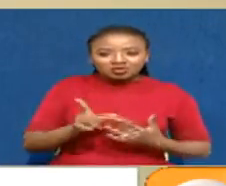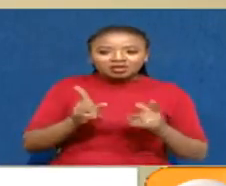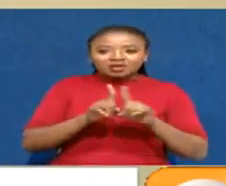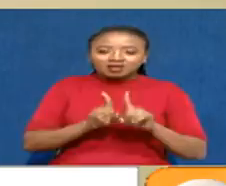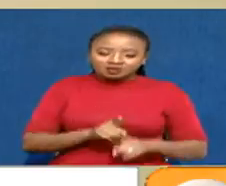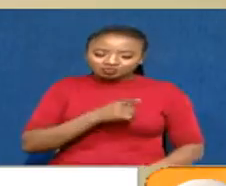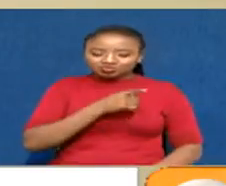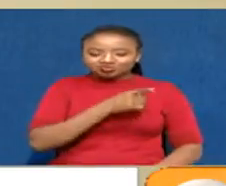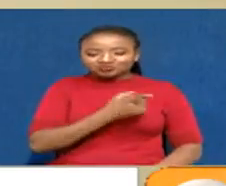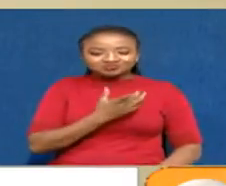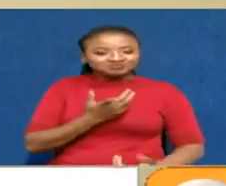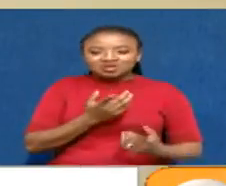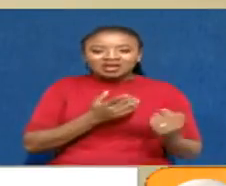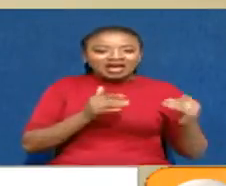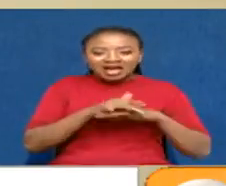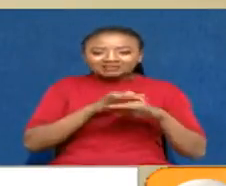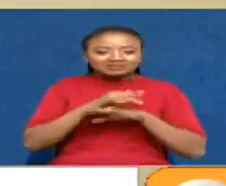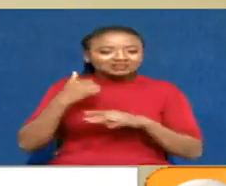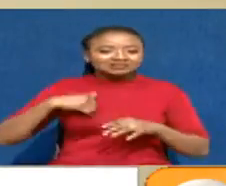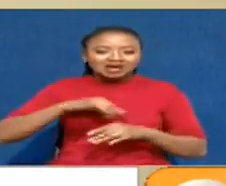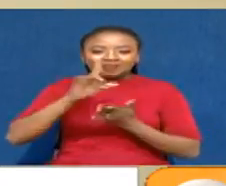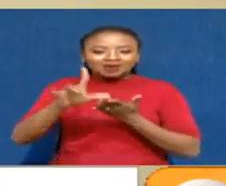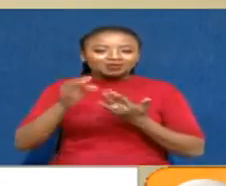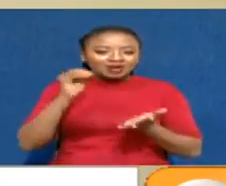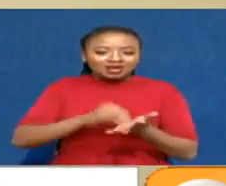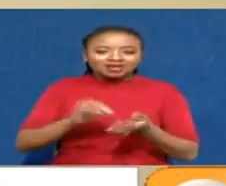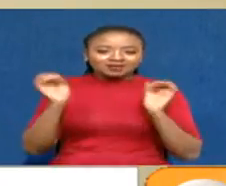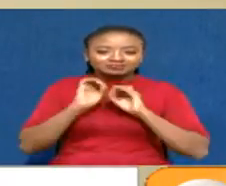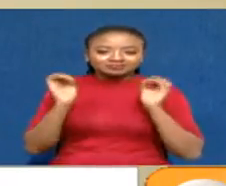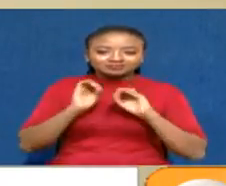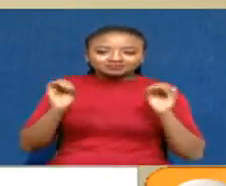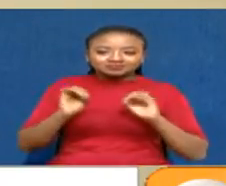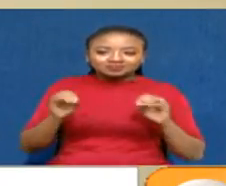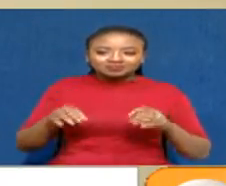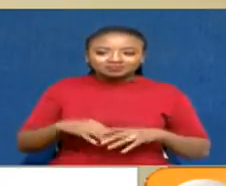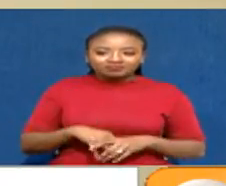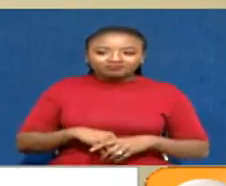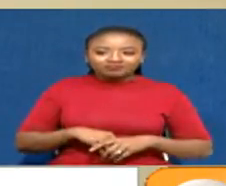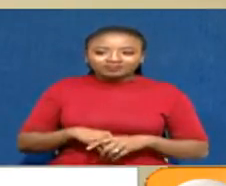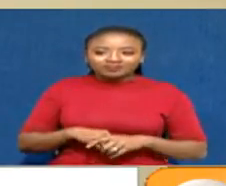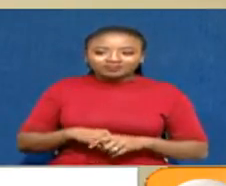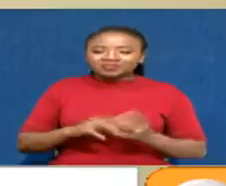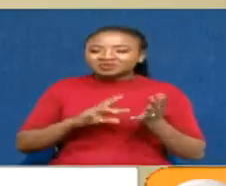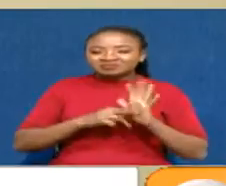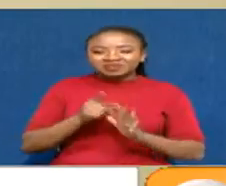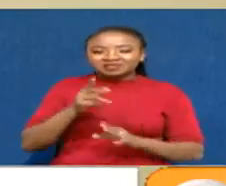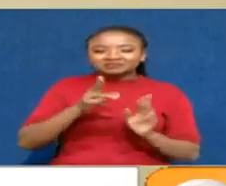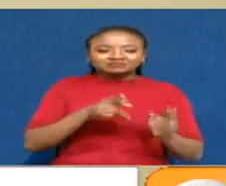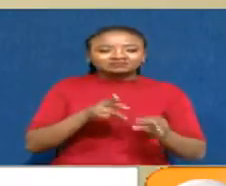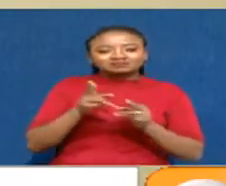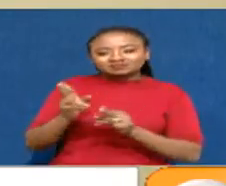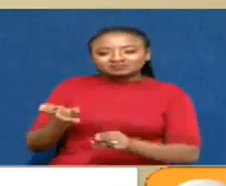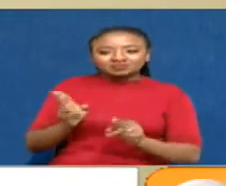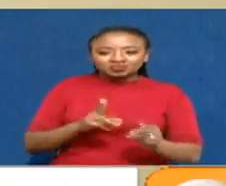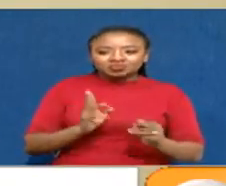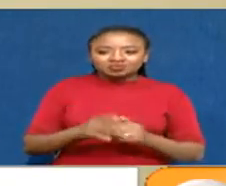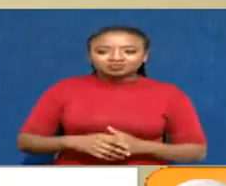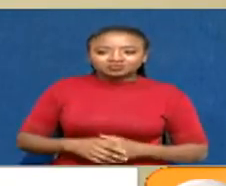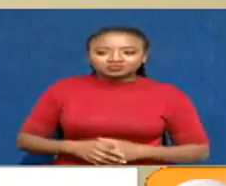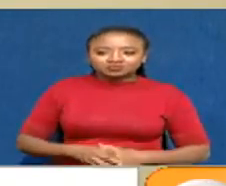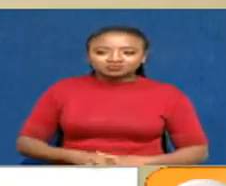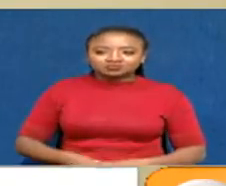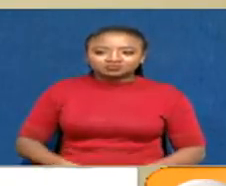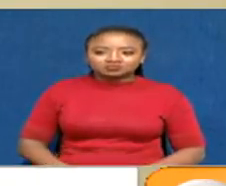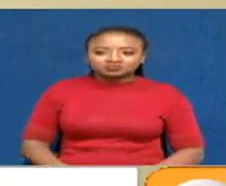off the relationship. So nothing special, nothing too unusual as compared to any other lender.